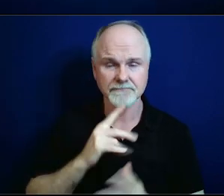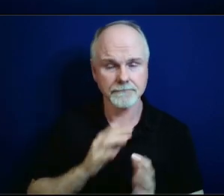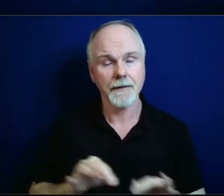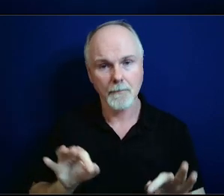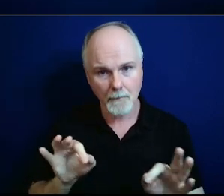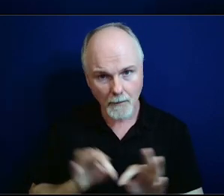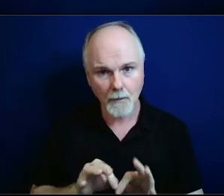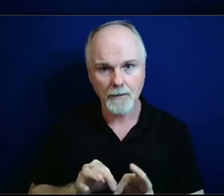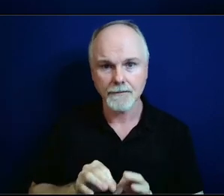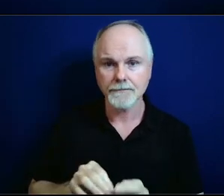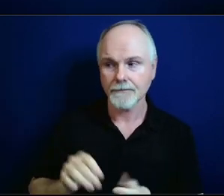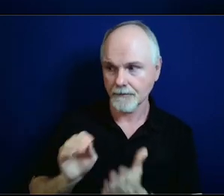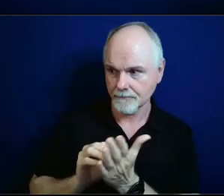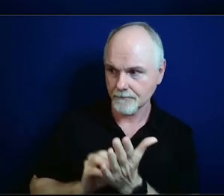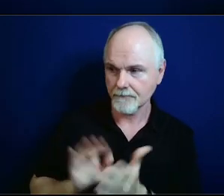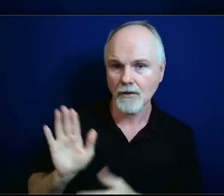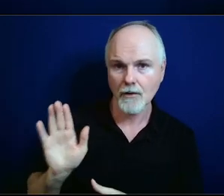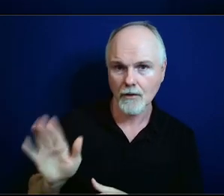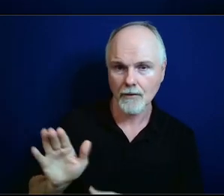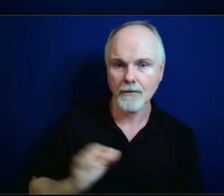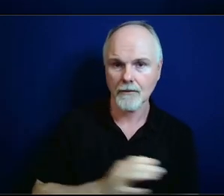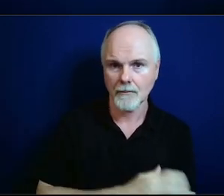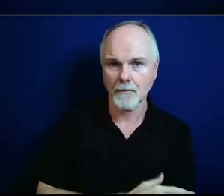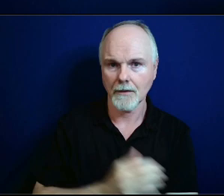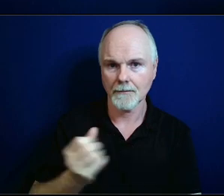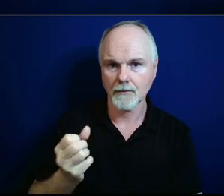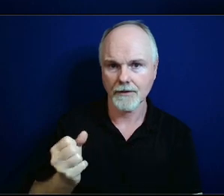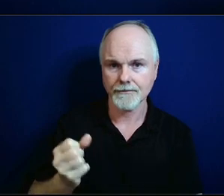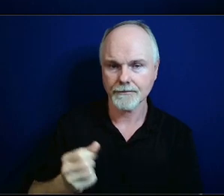condition effectively.